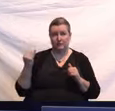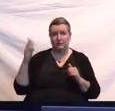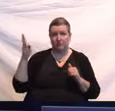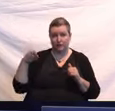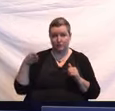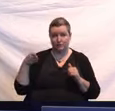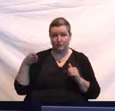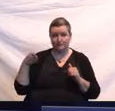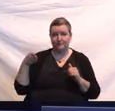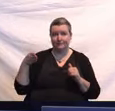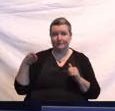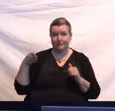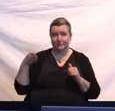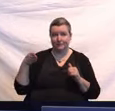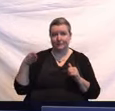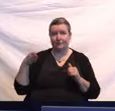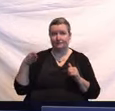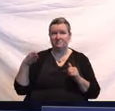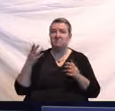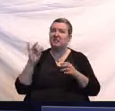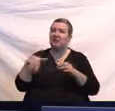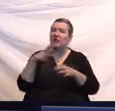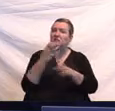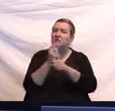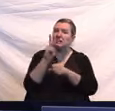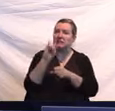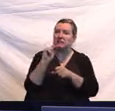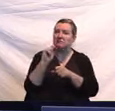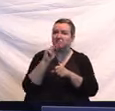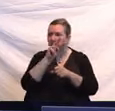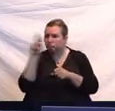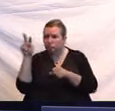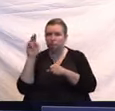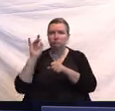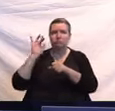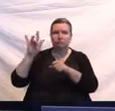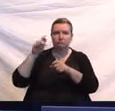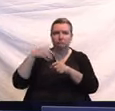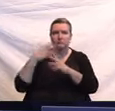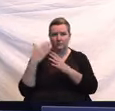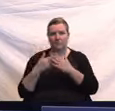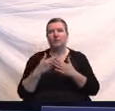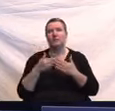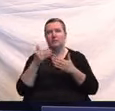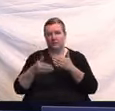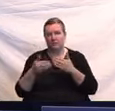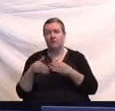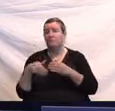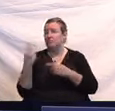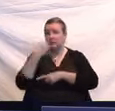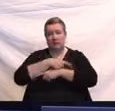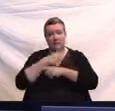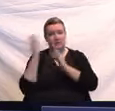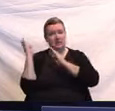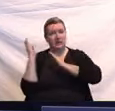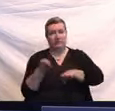learn.vaulthealth.com/NJ/. The kit will be shipped through UPS with next-day delivery. Once received, individuals will